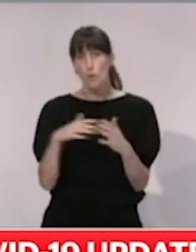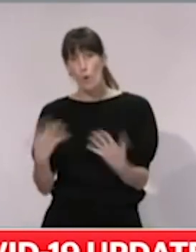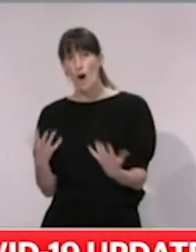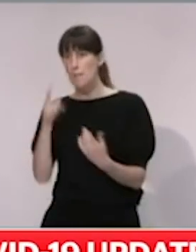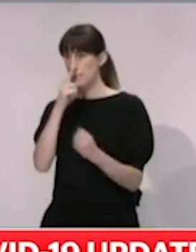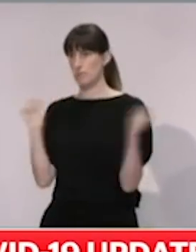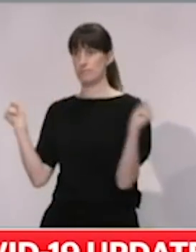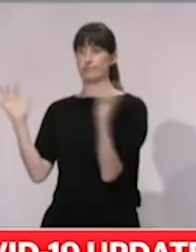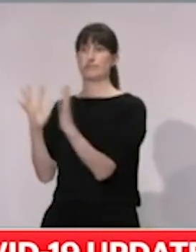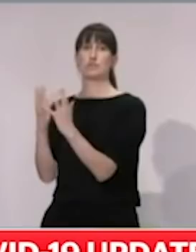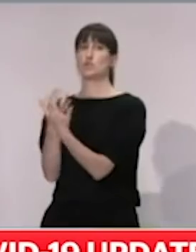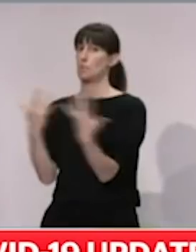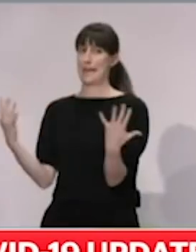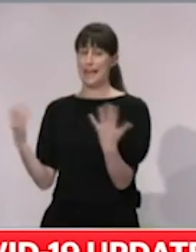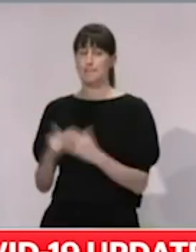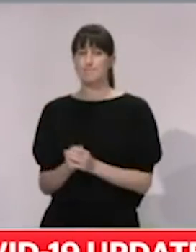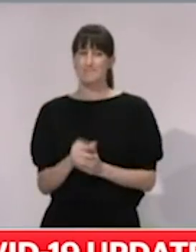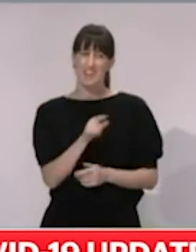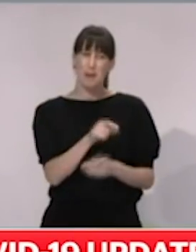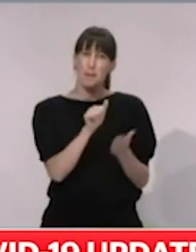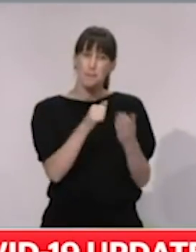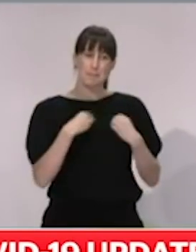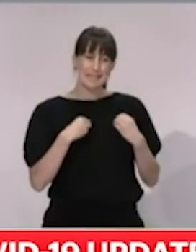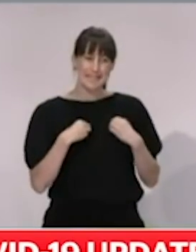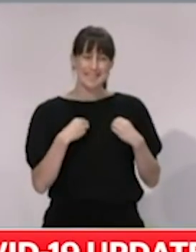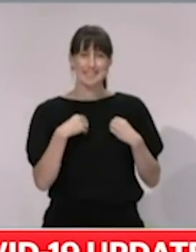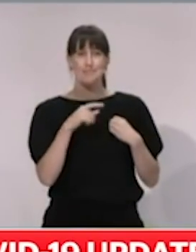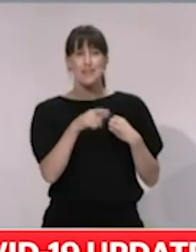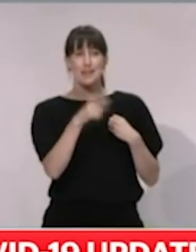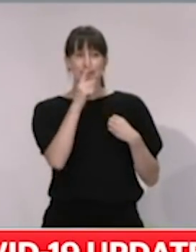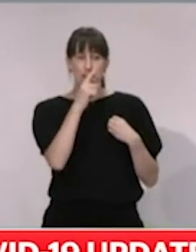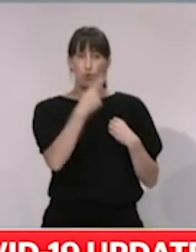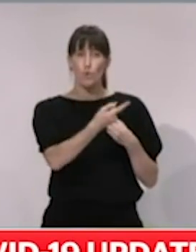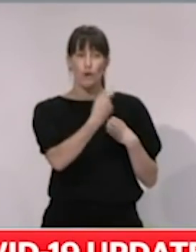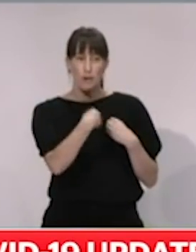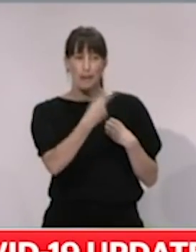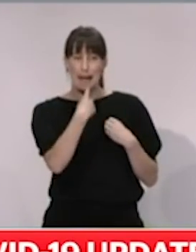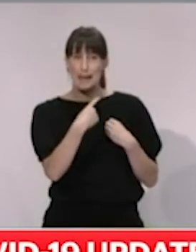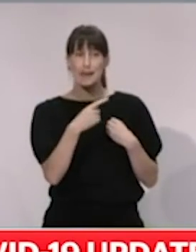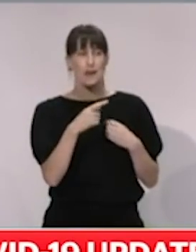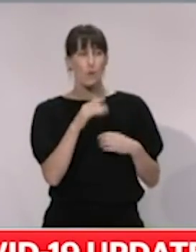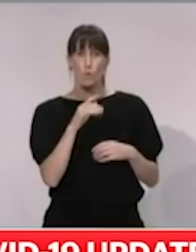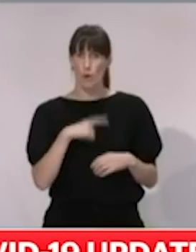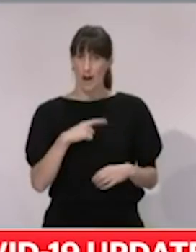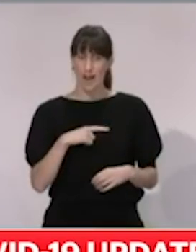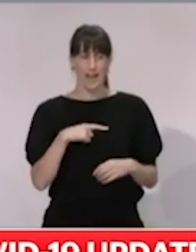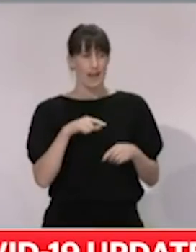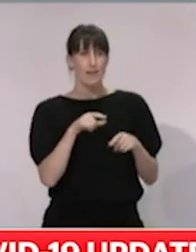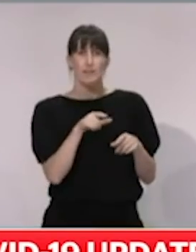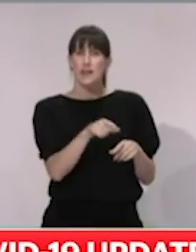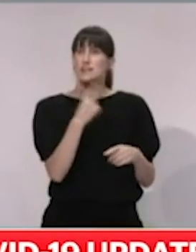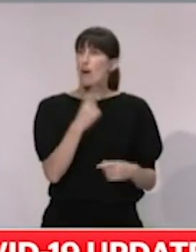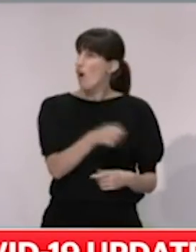retail businesses not having contact tracing systems, and it's important to note that contact tracing for customers for